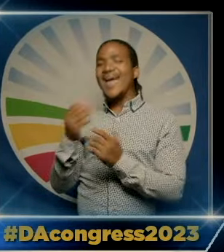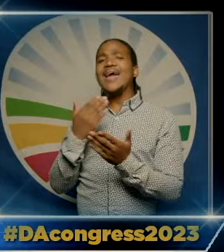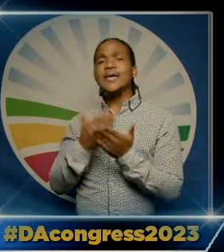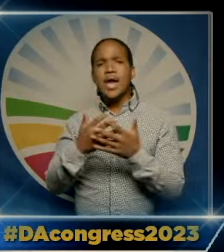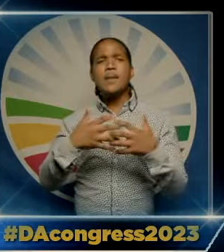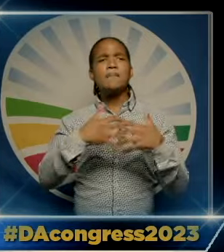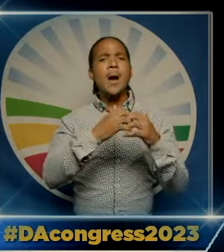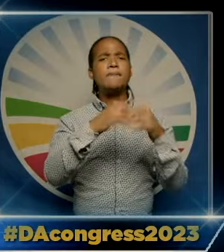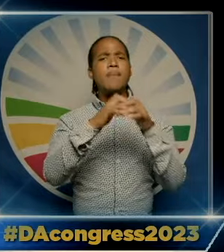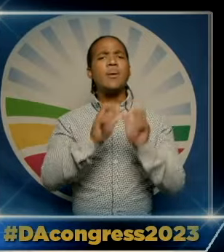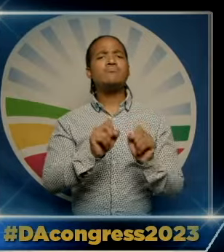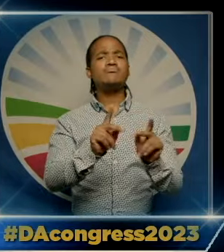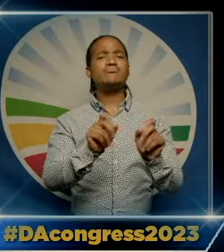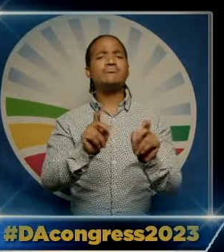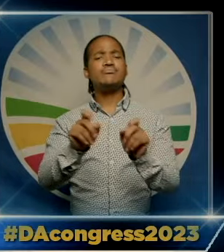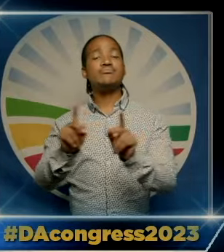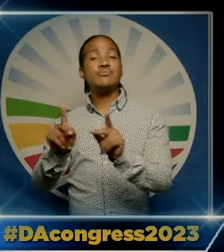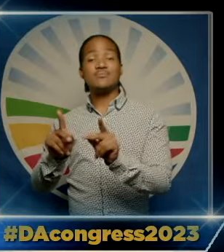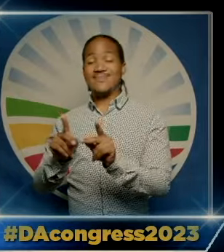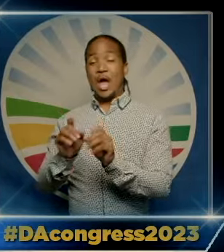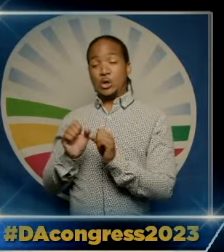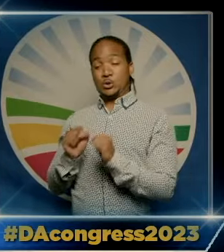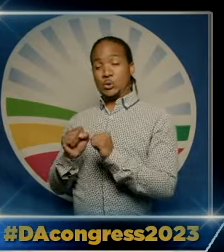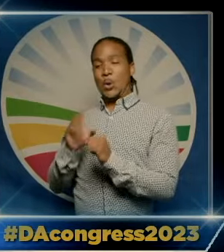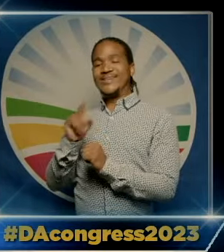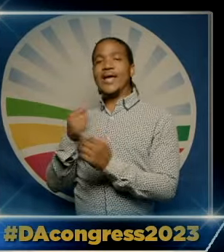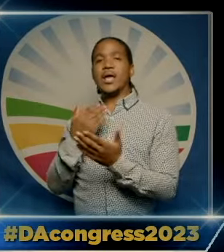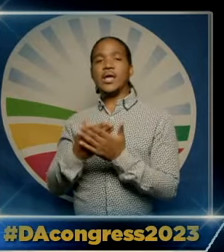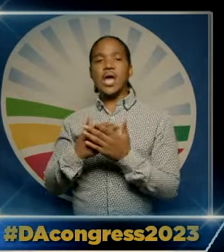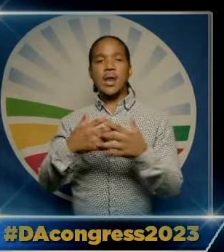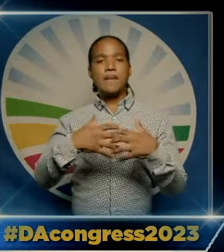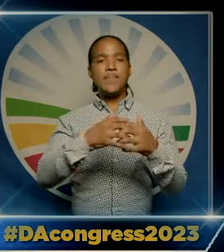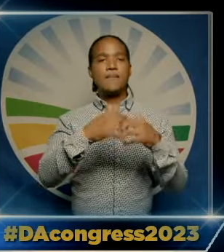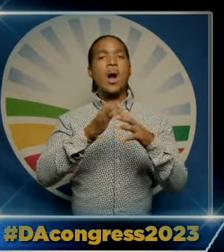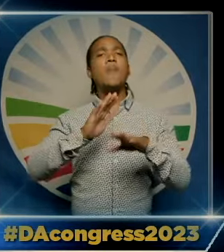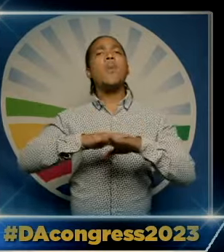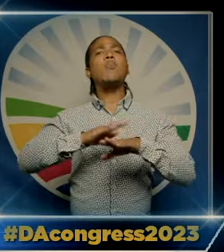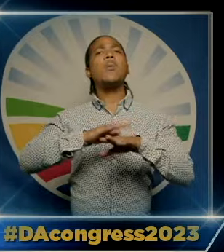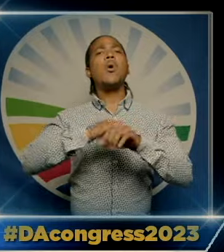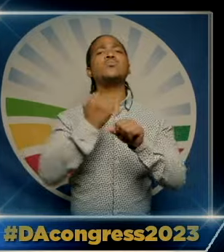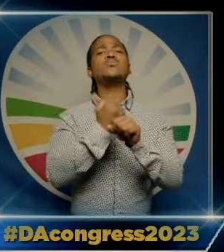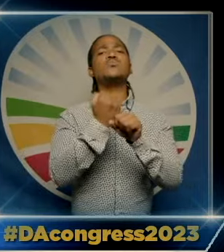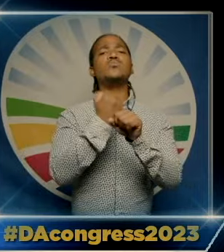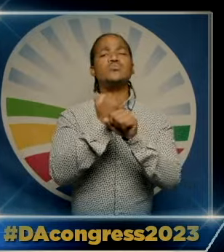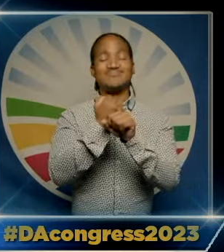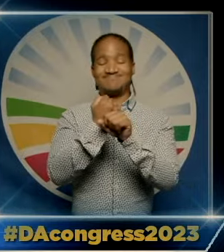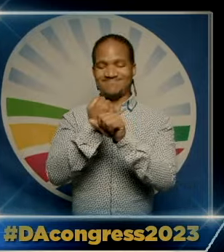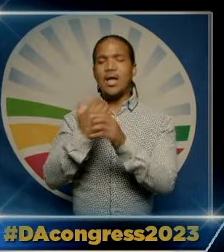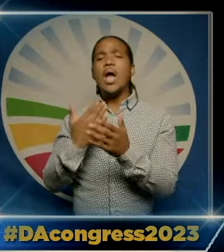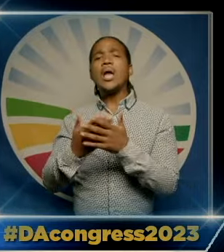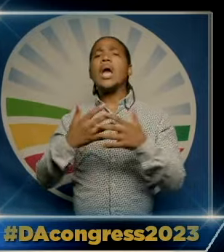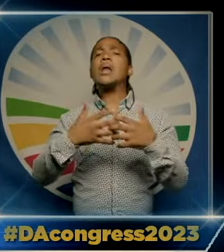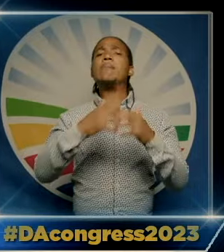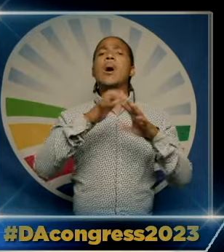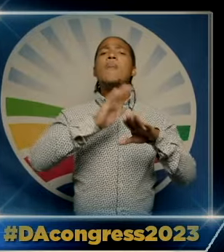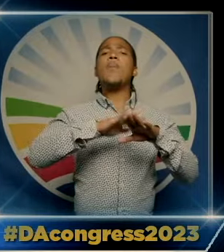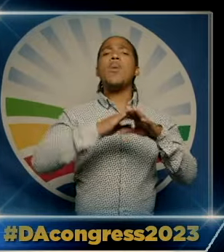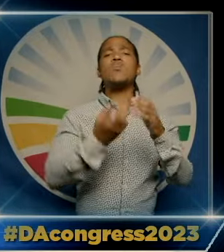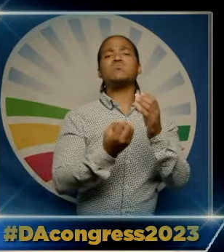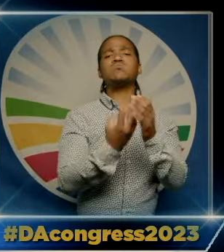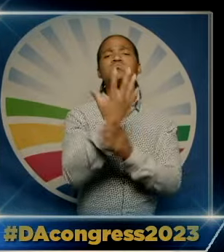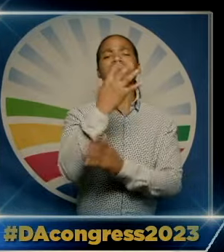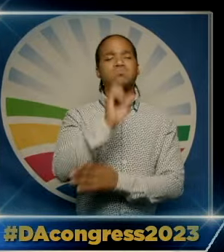opportunities. A strong DA can create more jobs, and a strong DA will create growth for this beautiful country. We